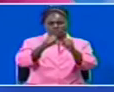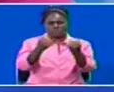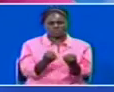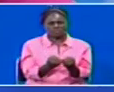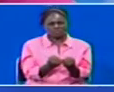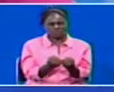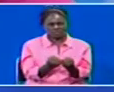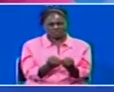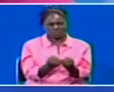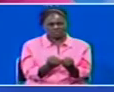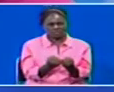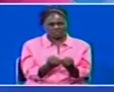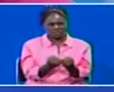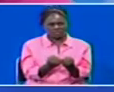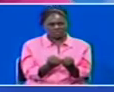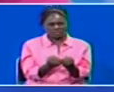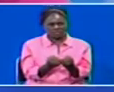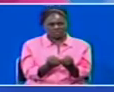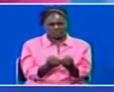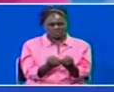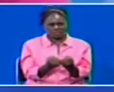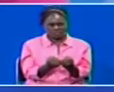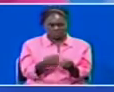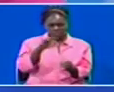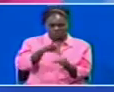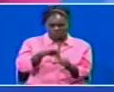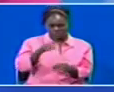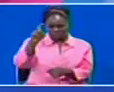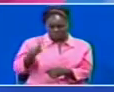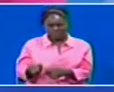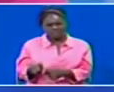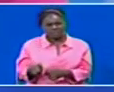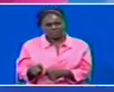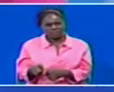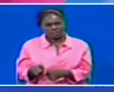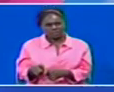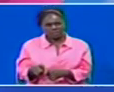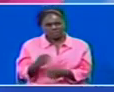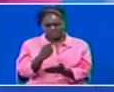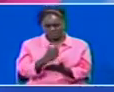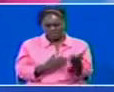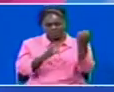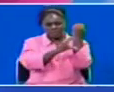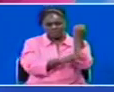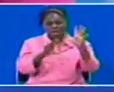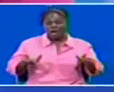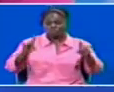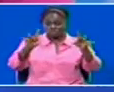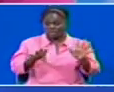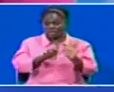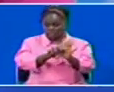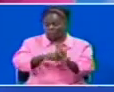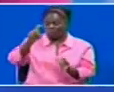talk, you know, in certain circles about making voting mandatory. You'd alluded to this in the beginning. Some countries are like, I believe Australia does